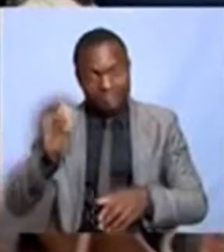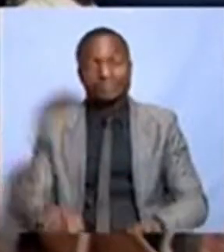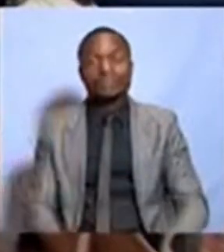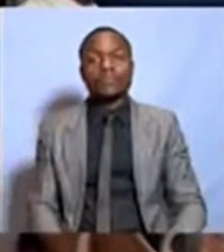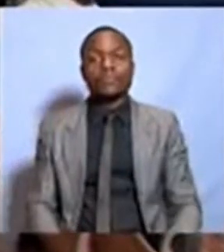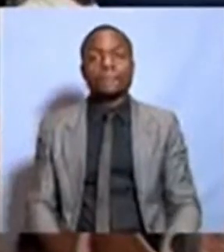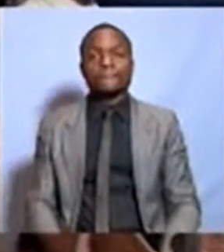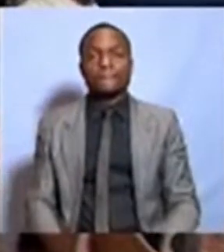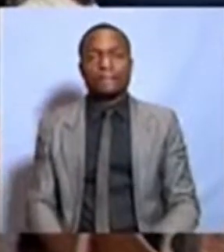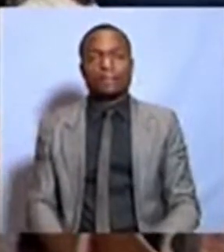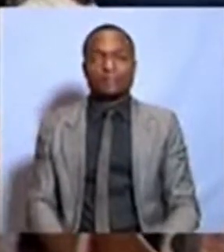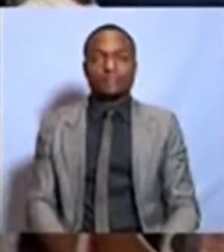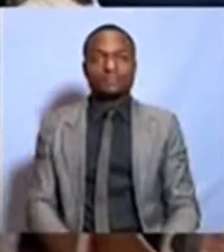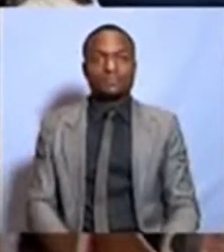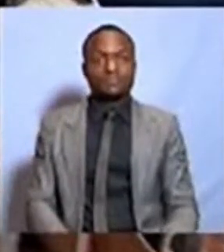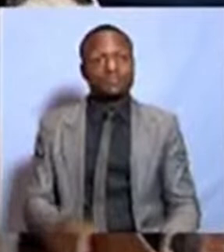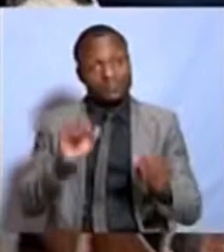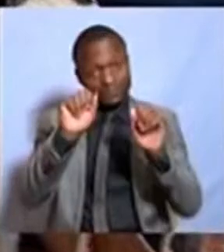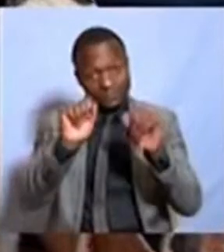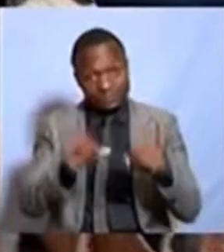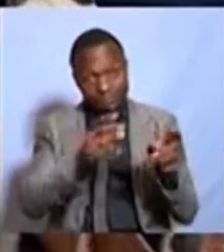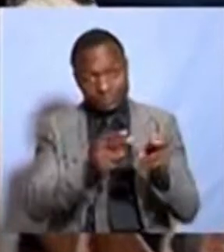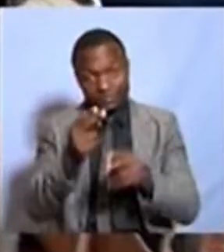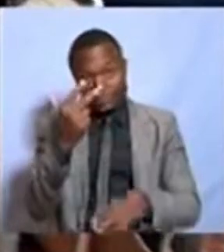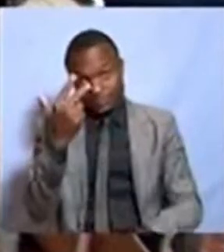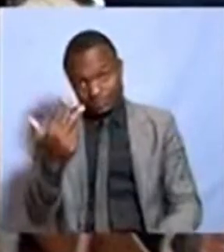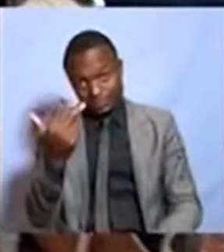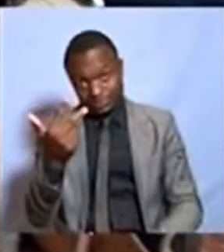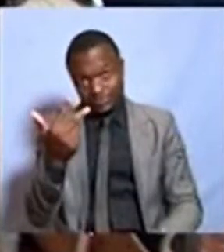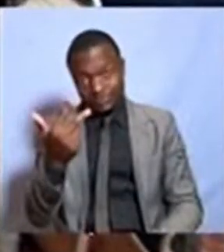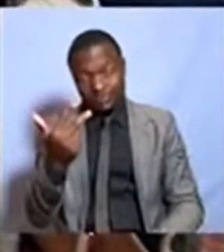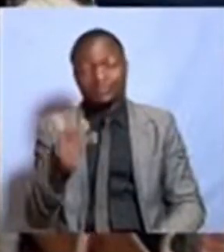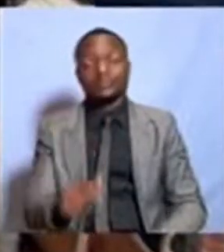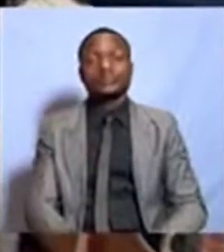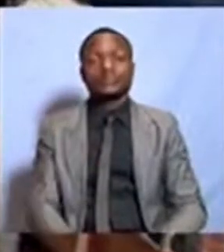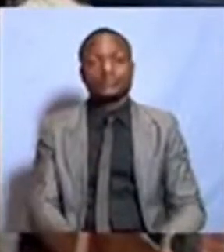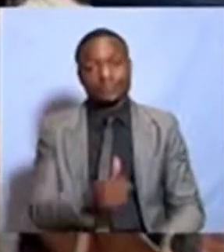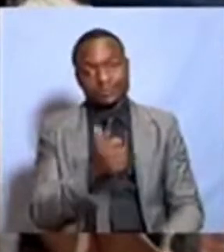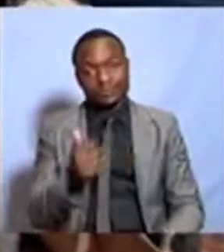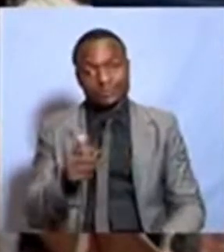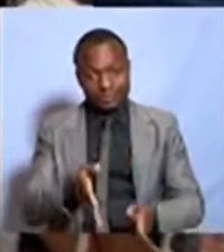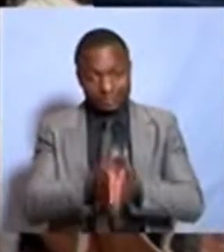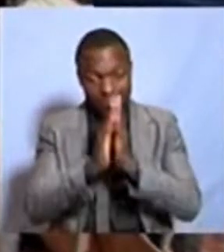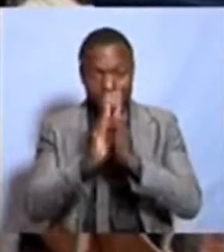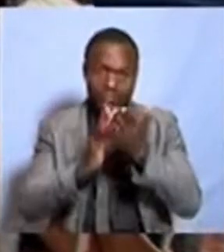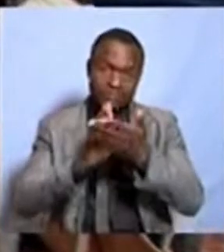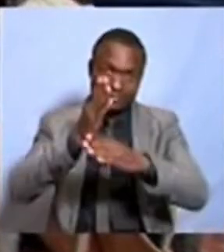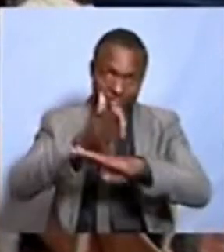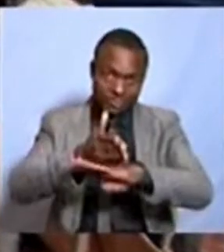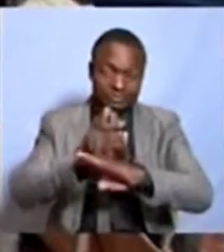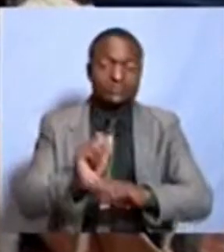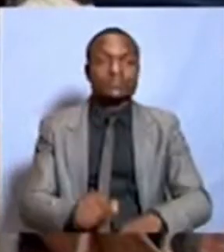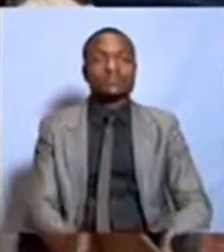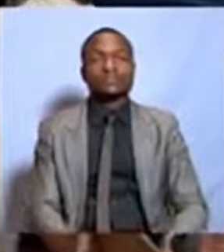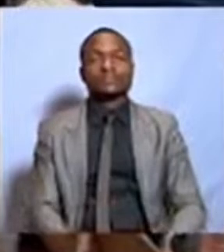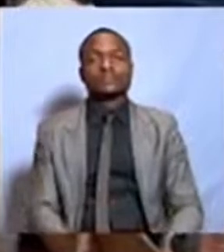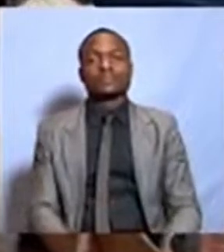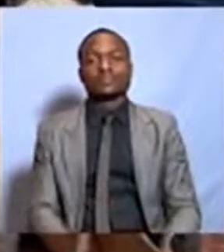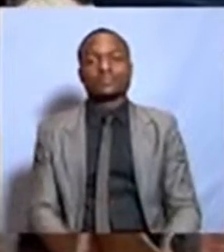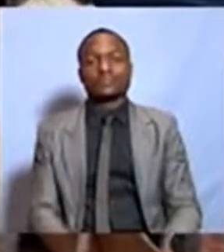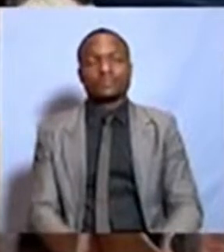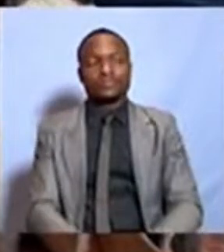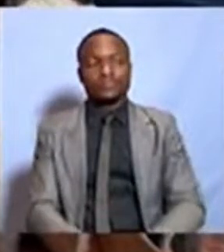Okay. I think you can answer those three, then others will ask after that.